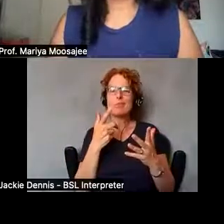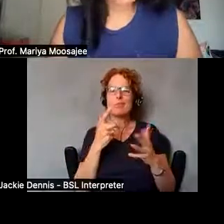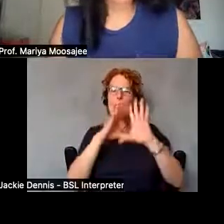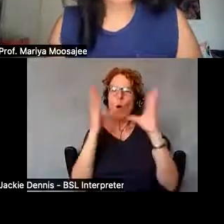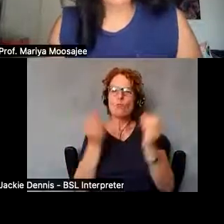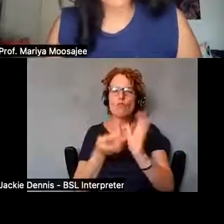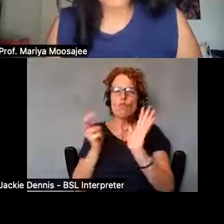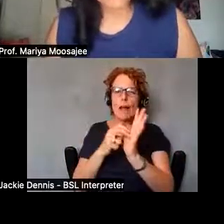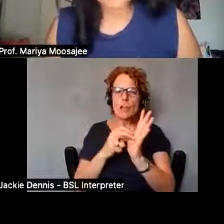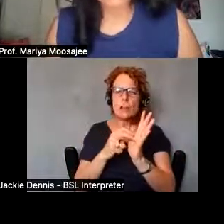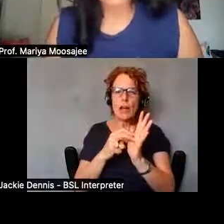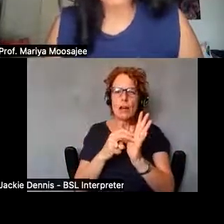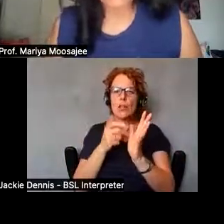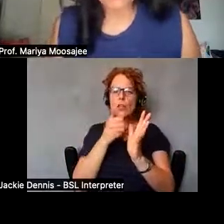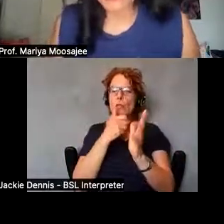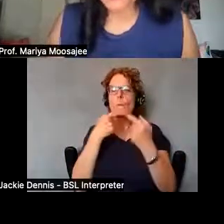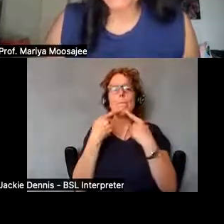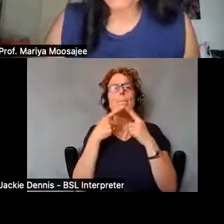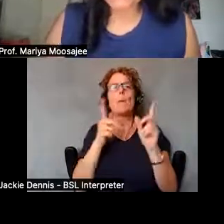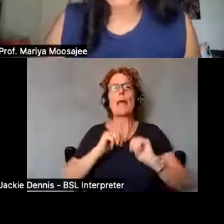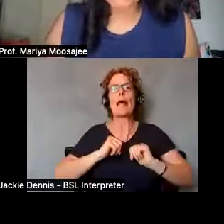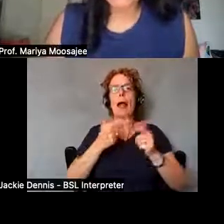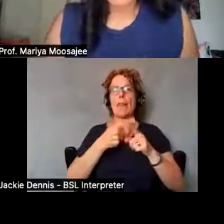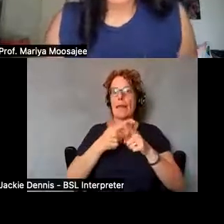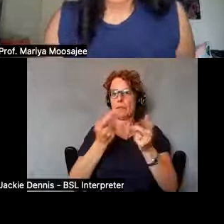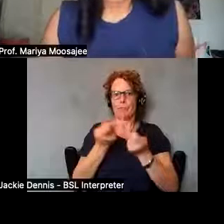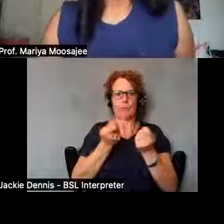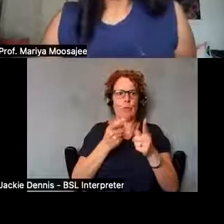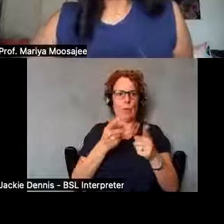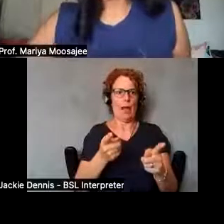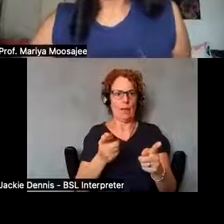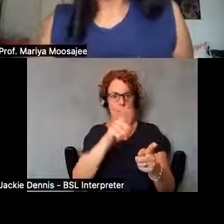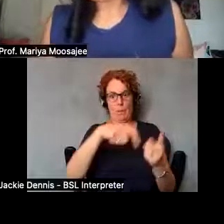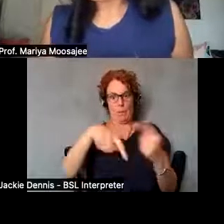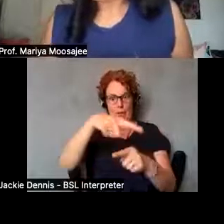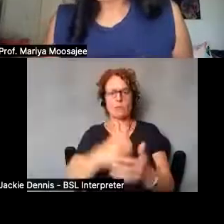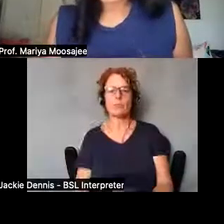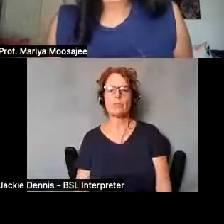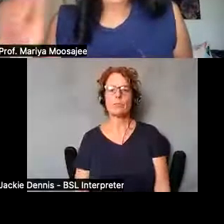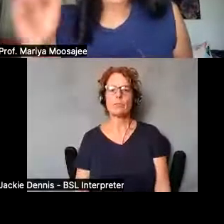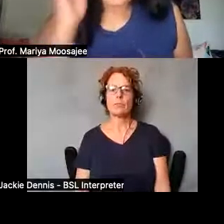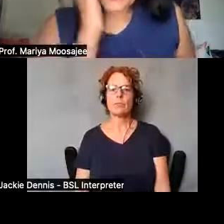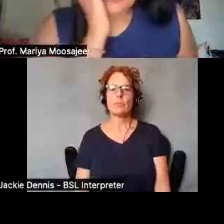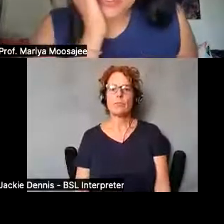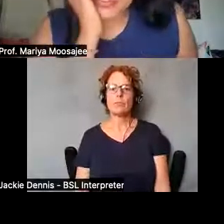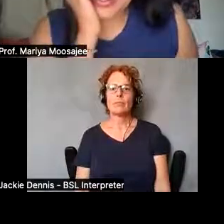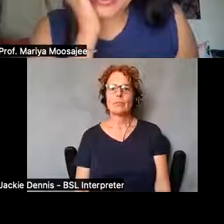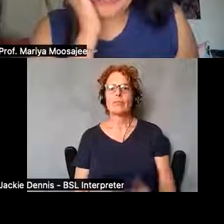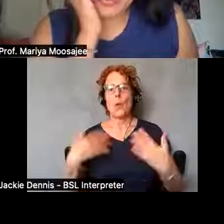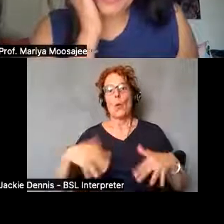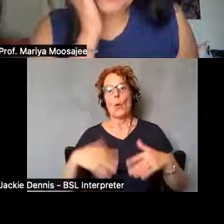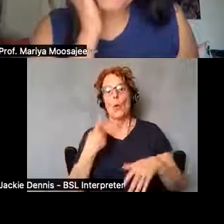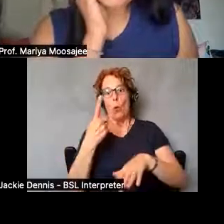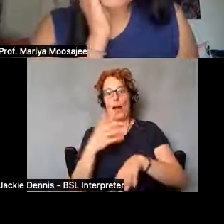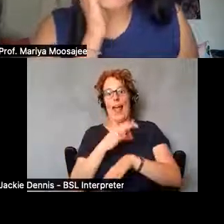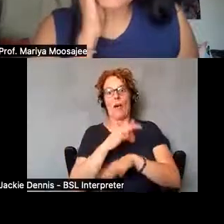registers that are run by Public Health England for our patients. And so with that, gosh, I did an hour exactly. There